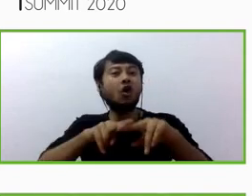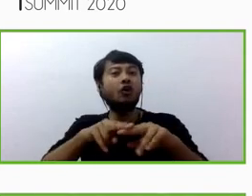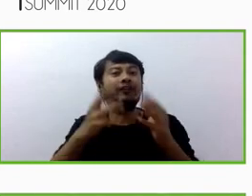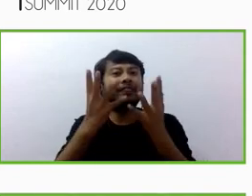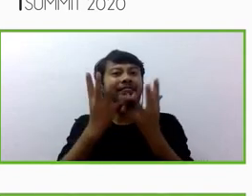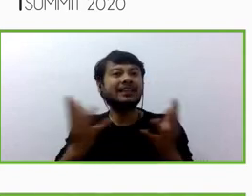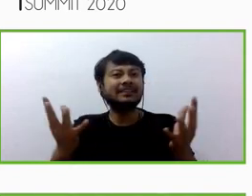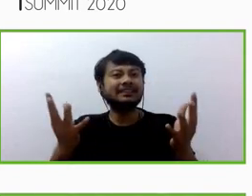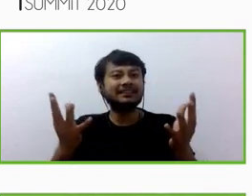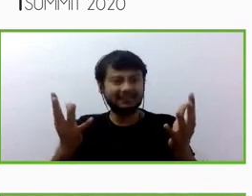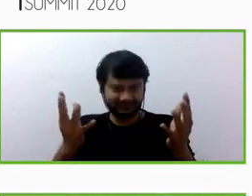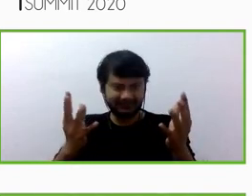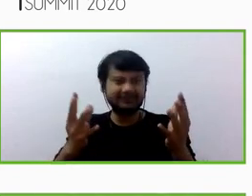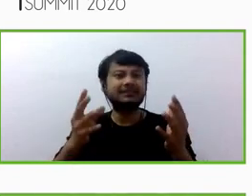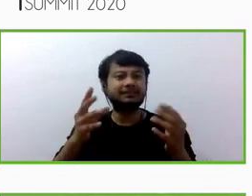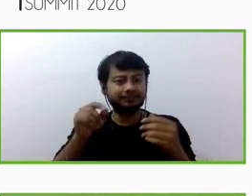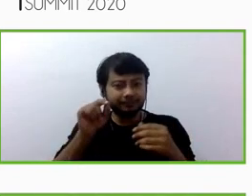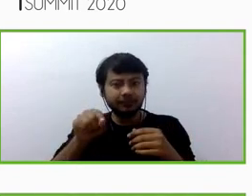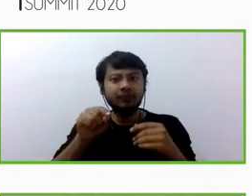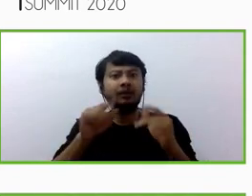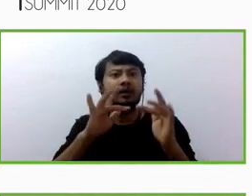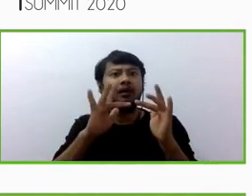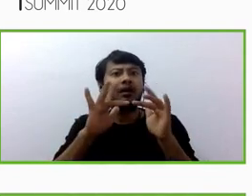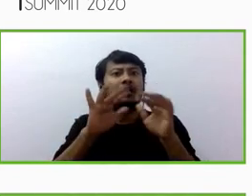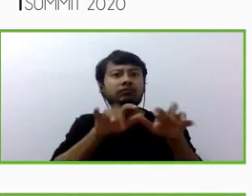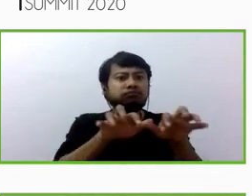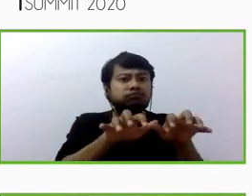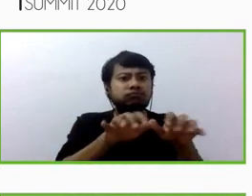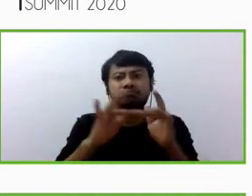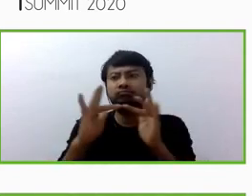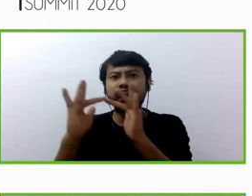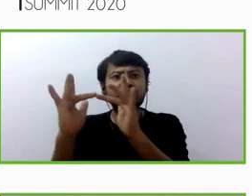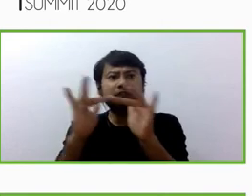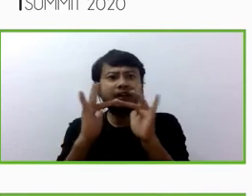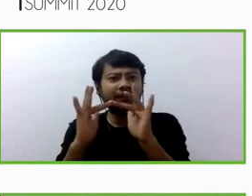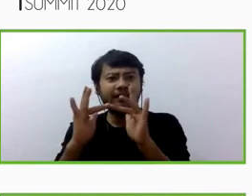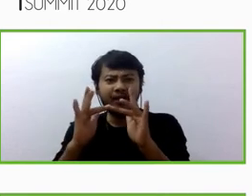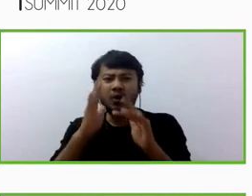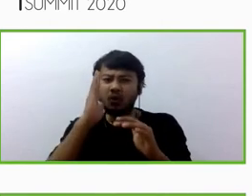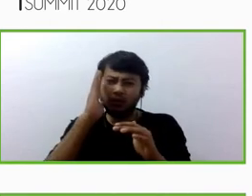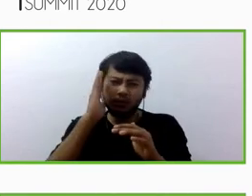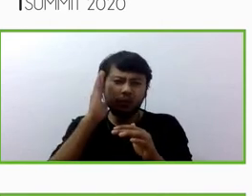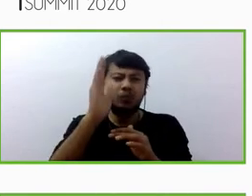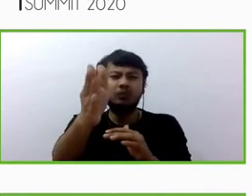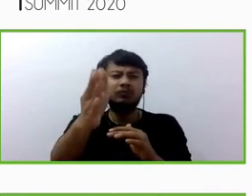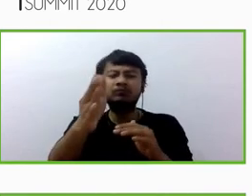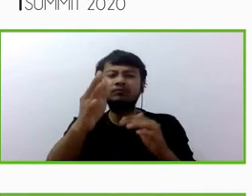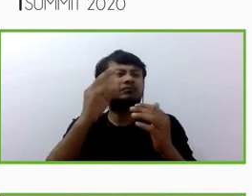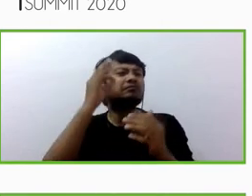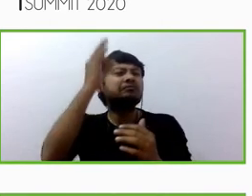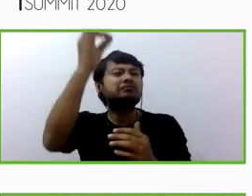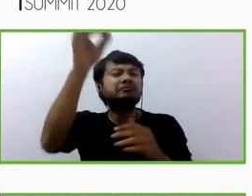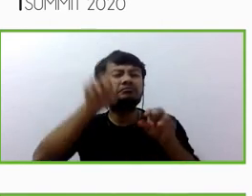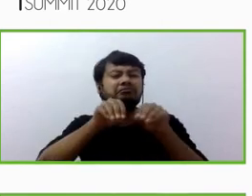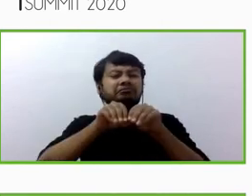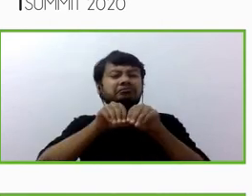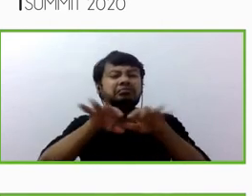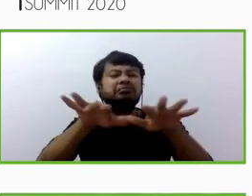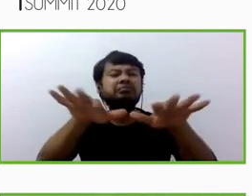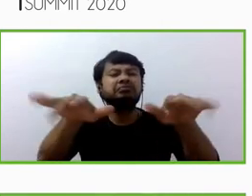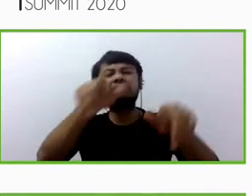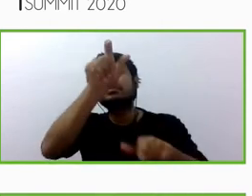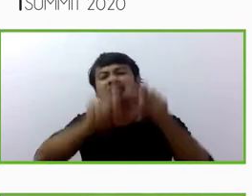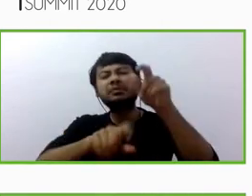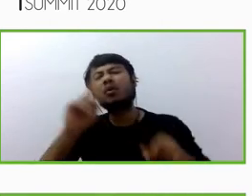think computing and networking will penetrate into every bit of our daily lives, if it has not already. Now,